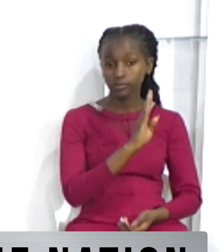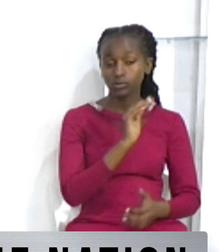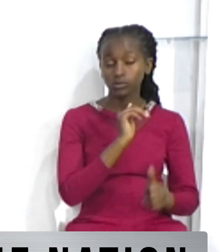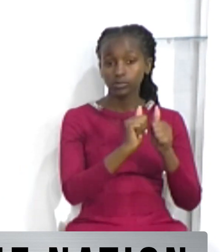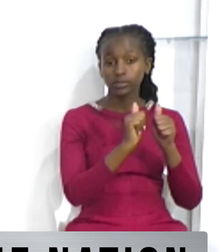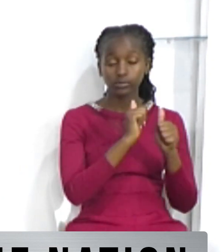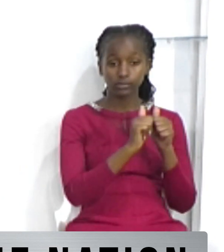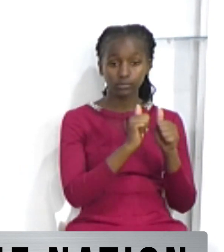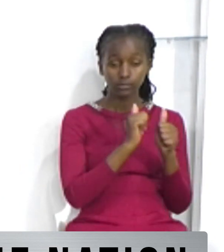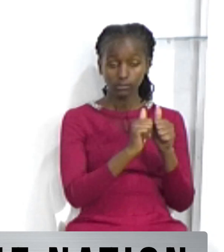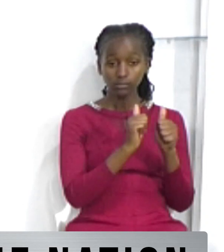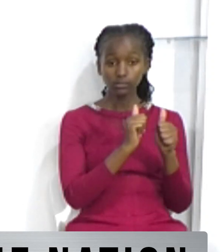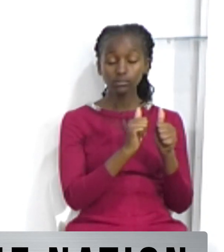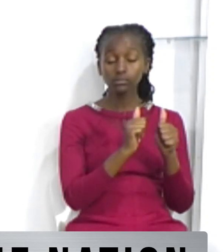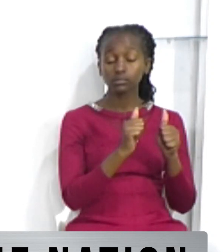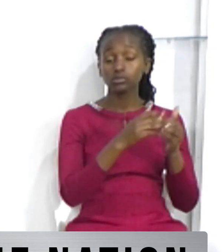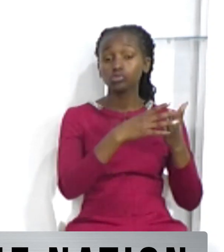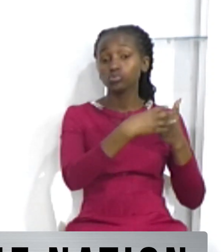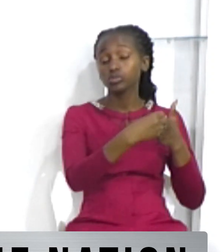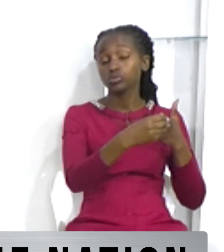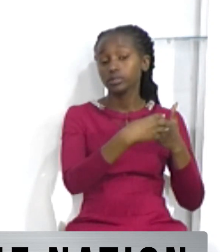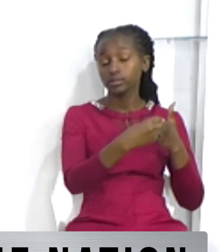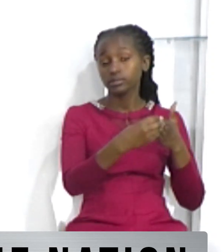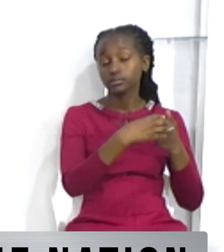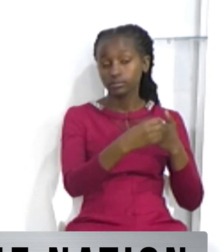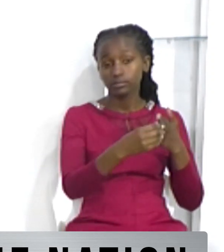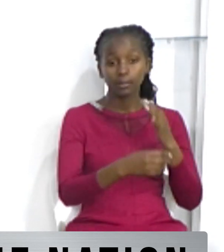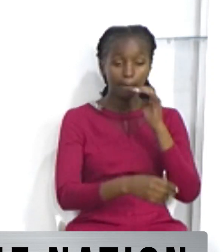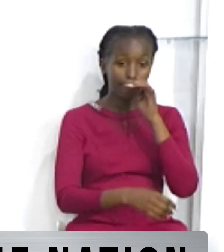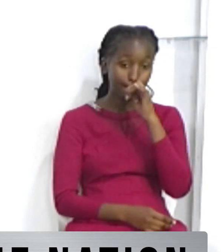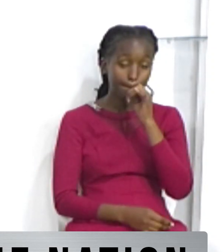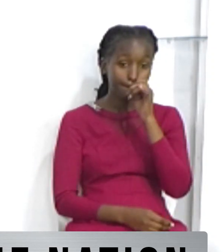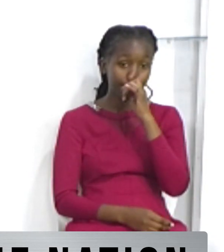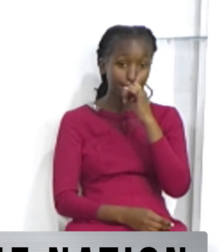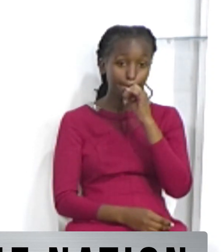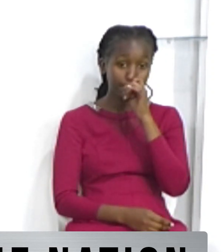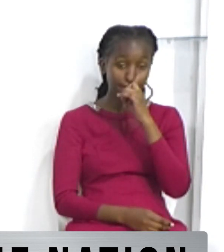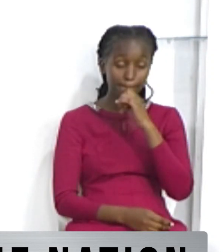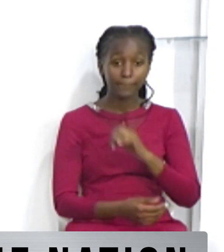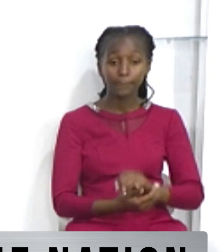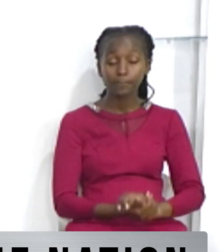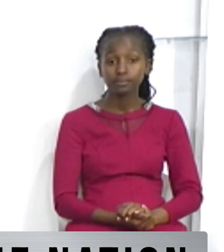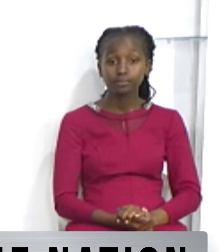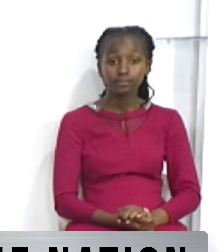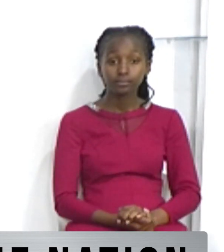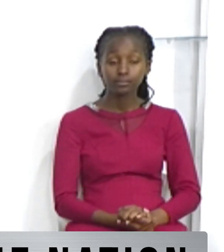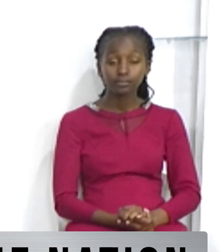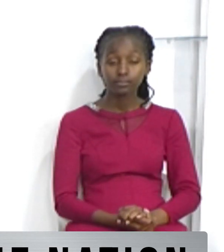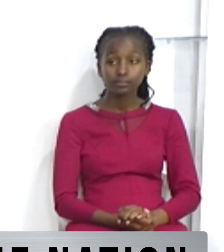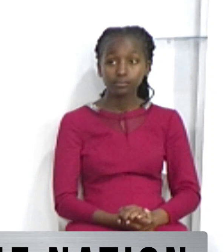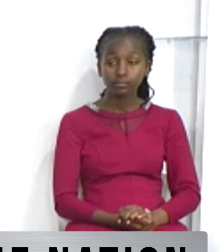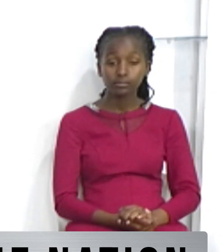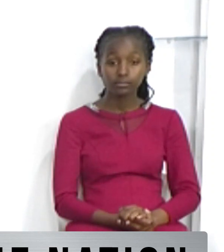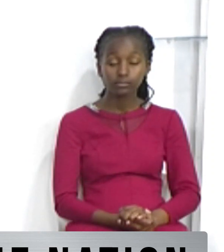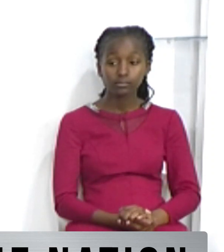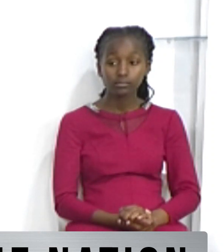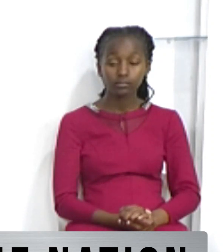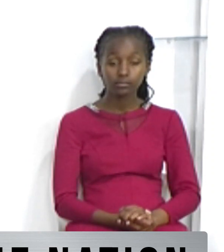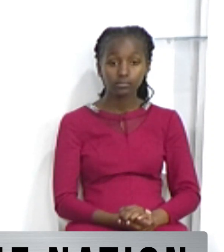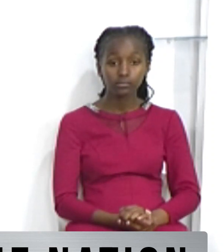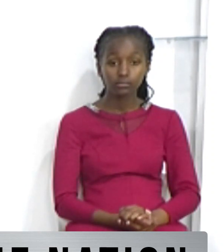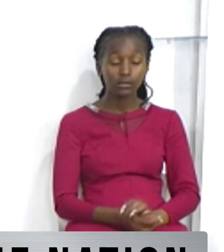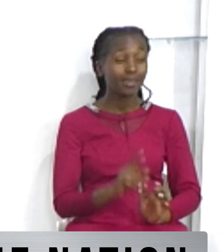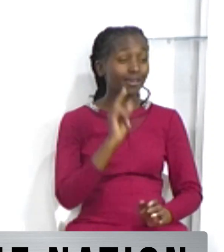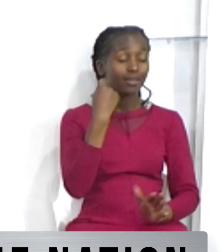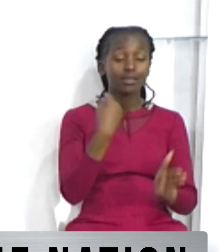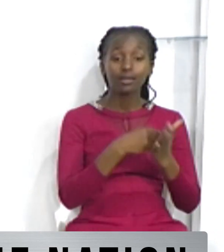500 billion US dollars. US dollars? Yes. That's a lot of money. Not Kenya money? Not